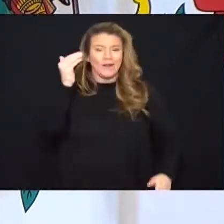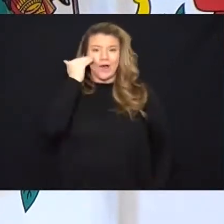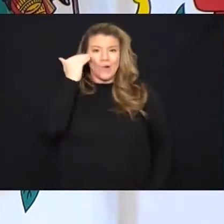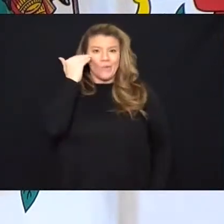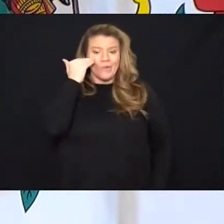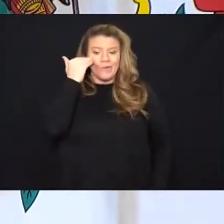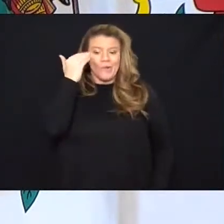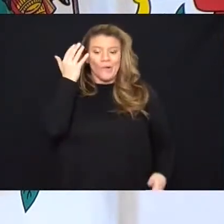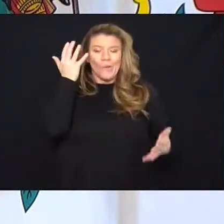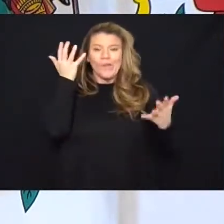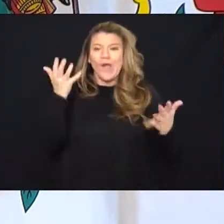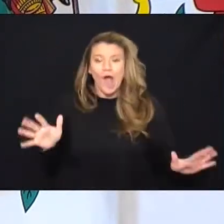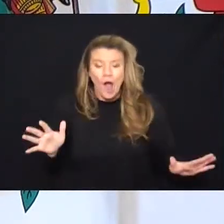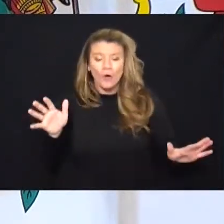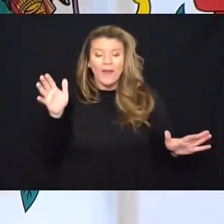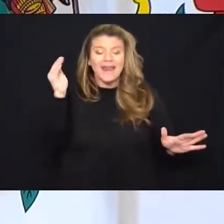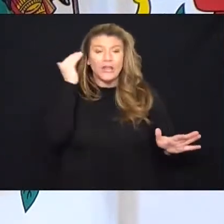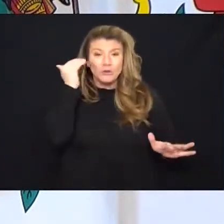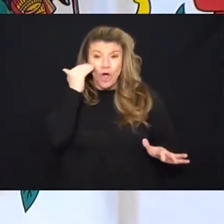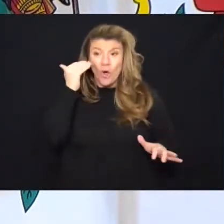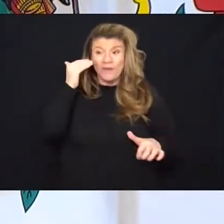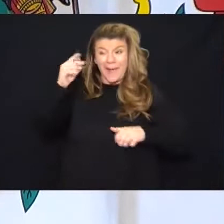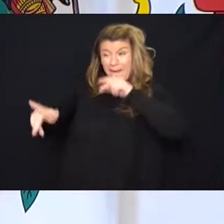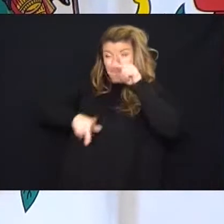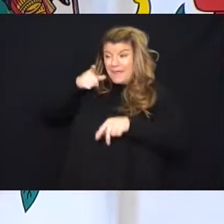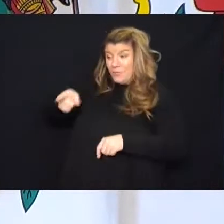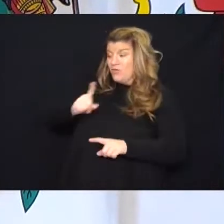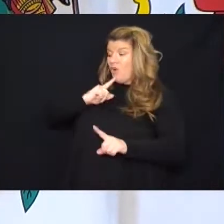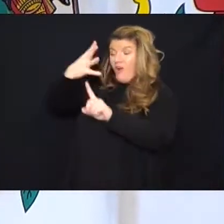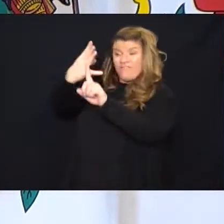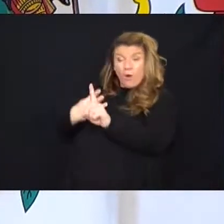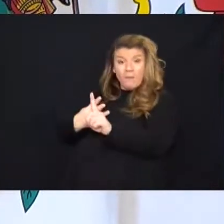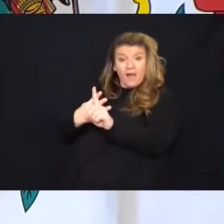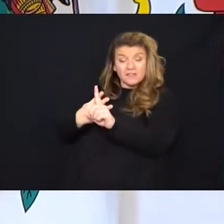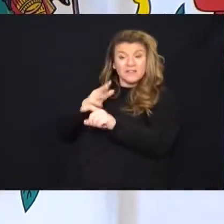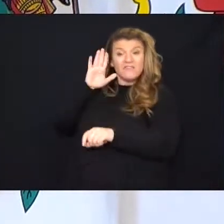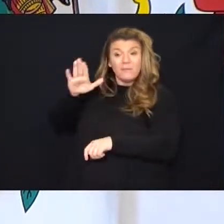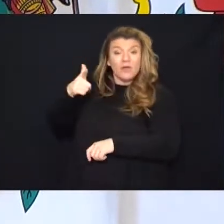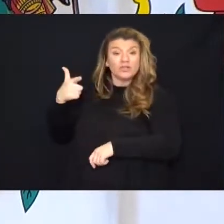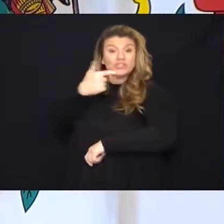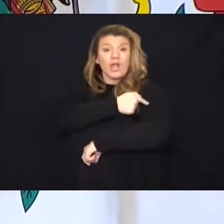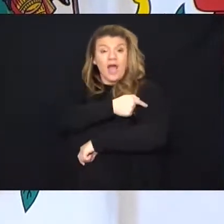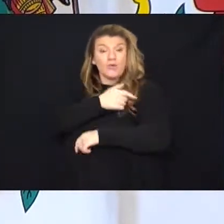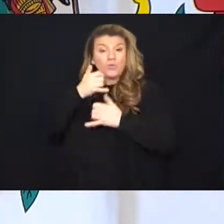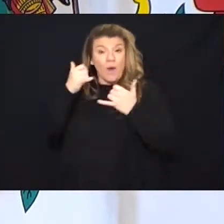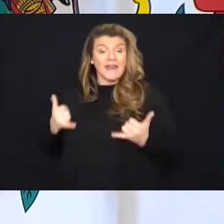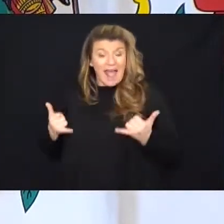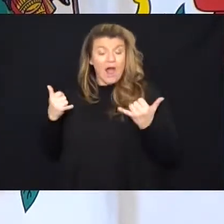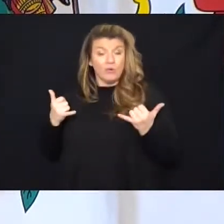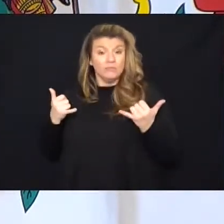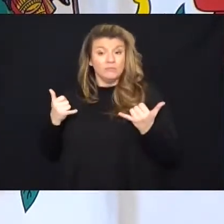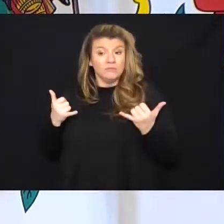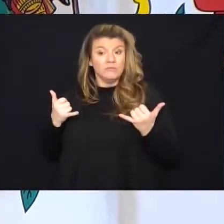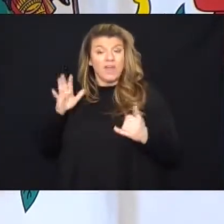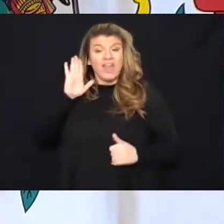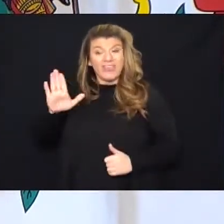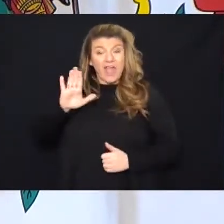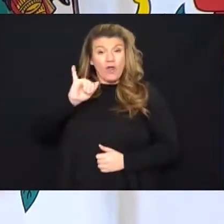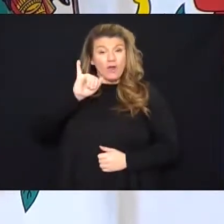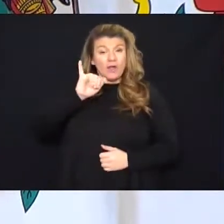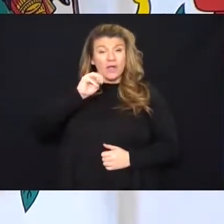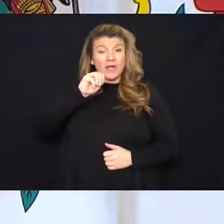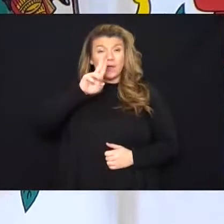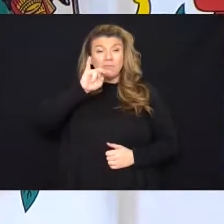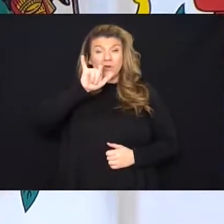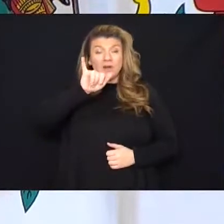We know that people that are 4 months out from their booster shot right now, their immunity has dropped